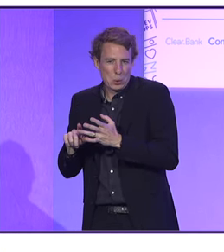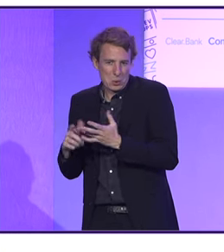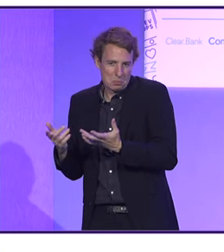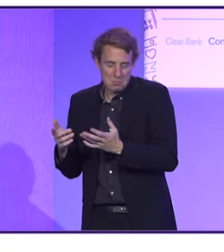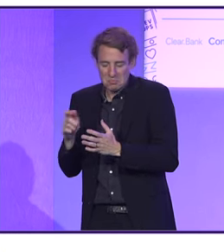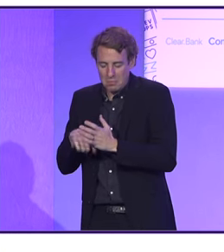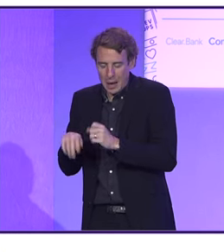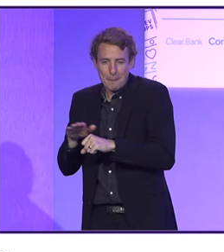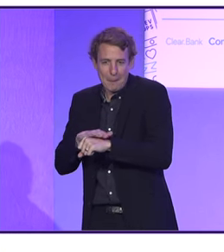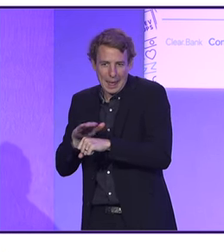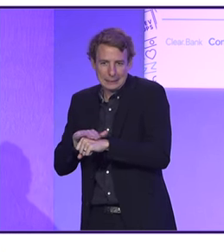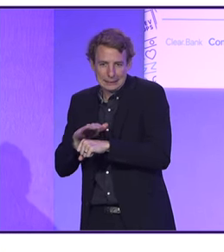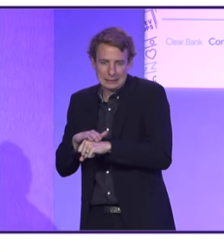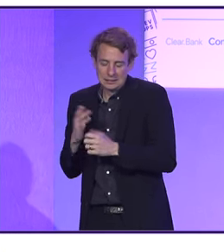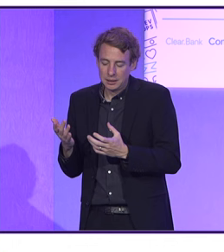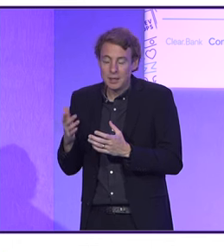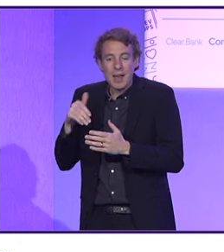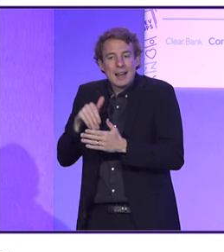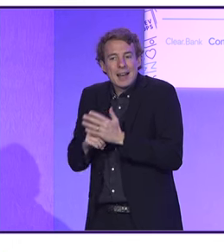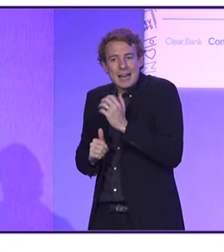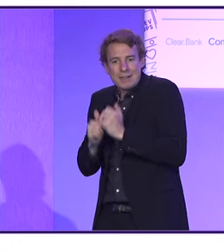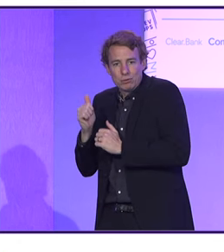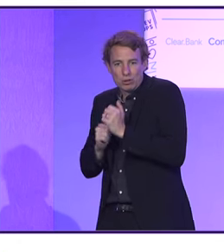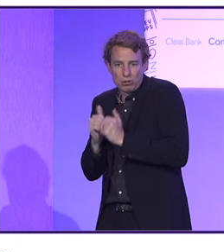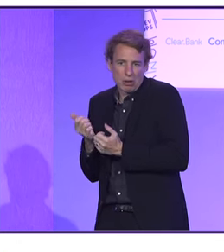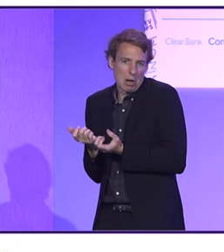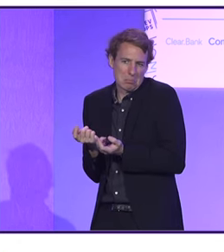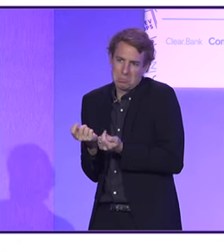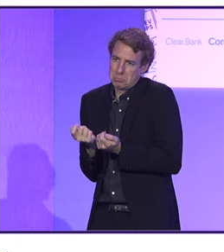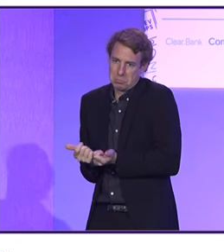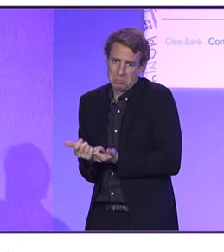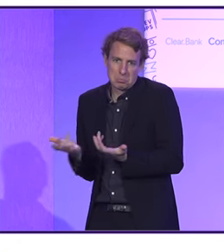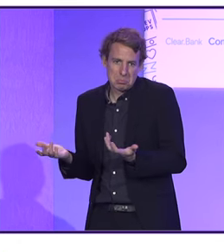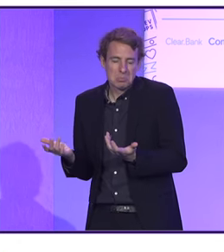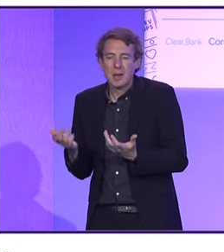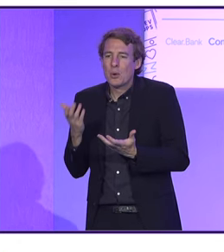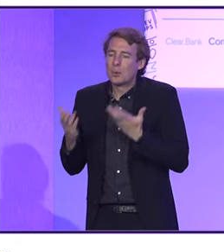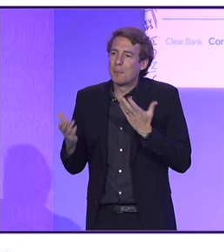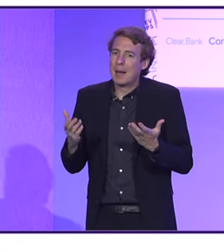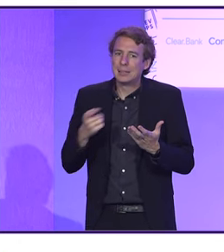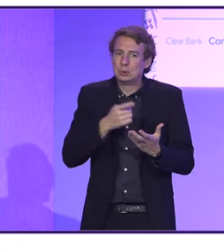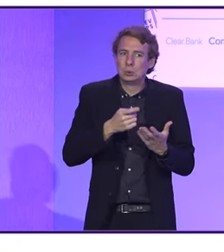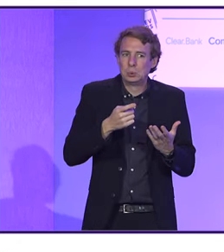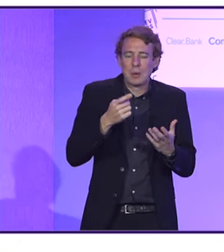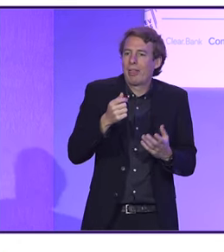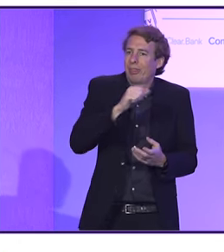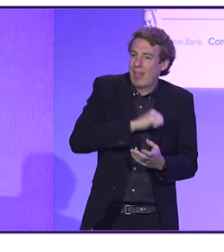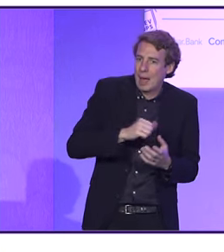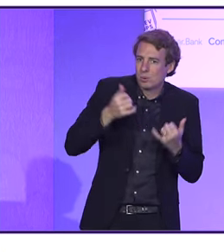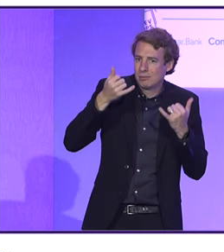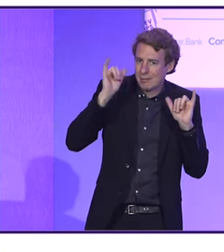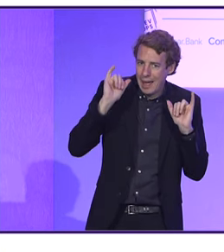to run a huge amount of infrastructure, at least not compared to someone who's maybe managing like 1,000 head of cattle, where you're going to need, you